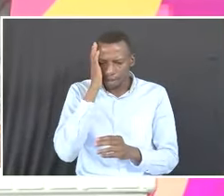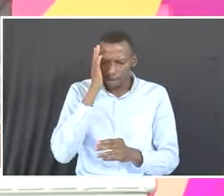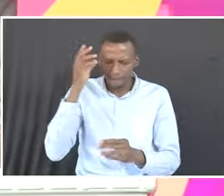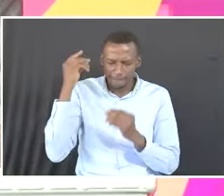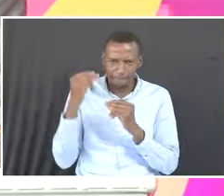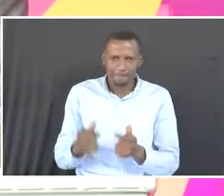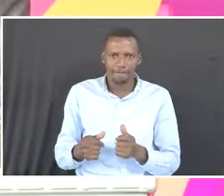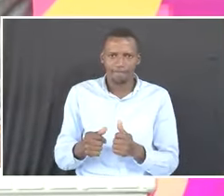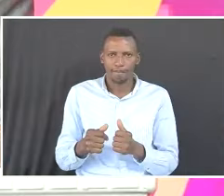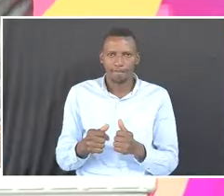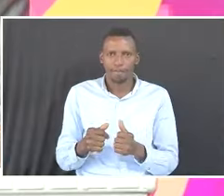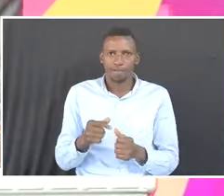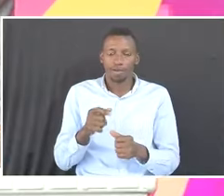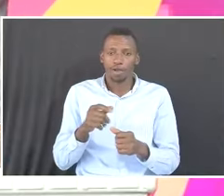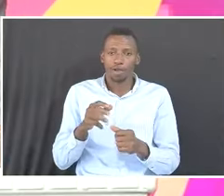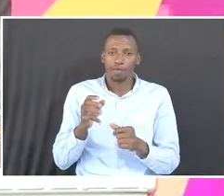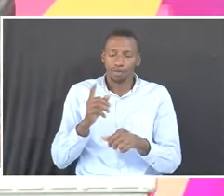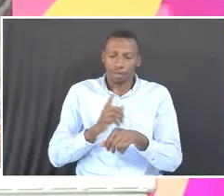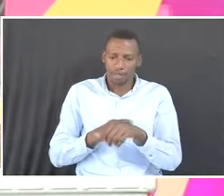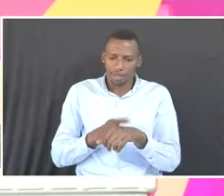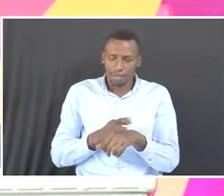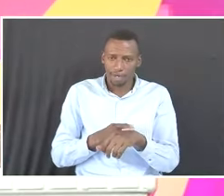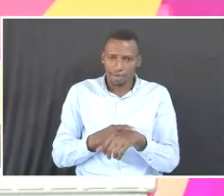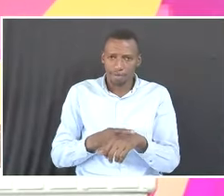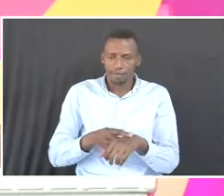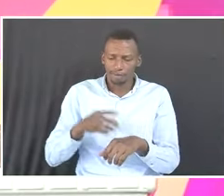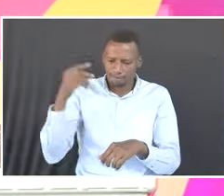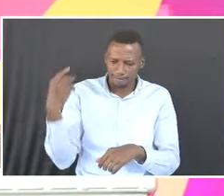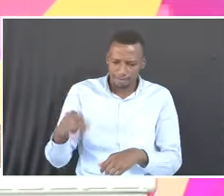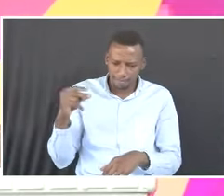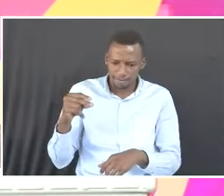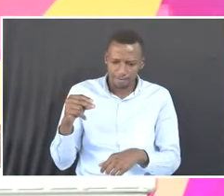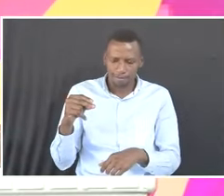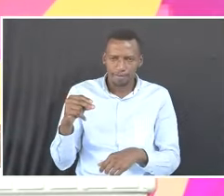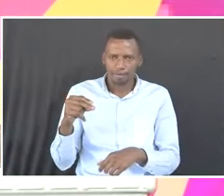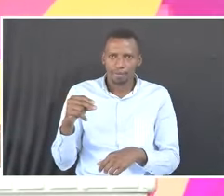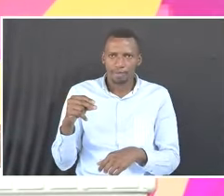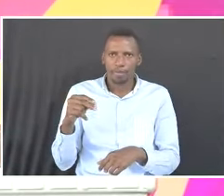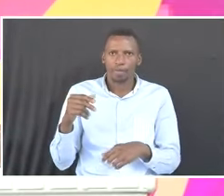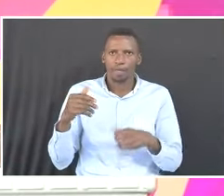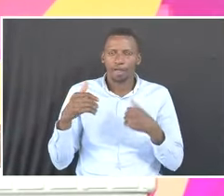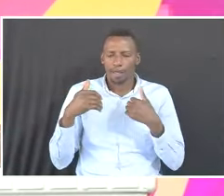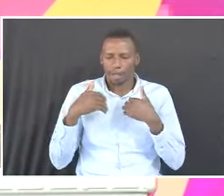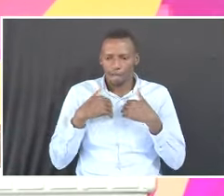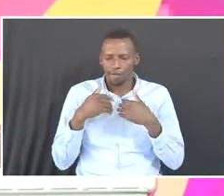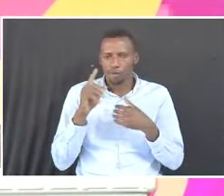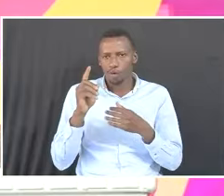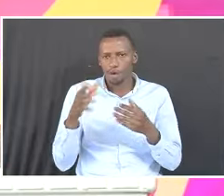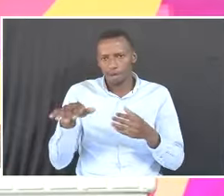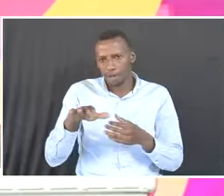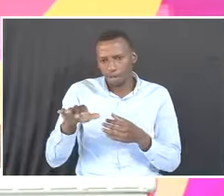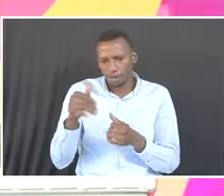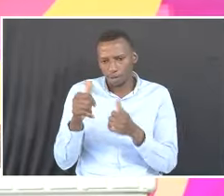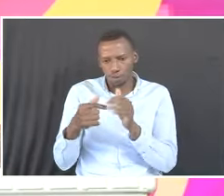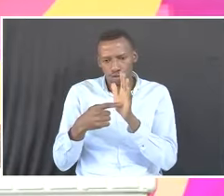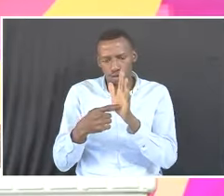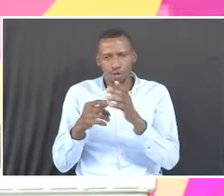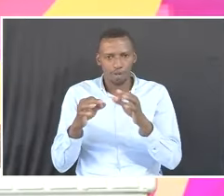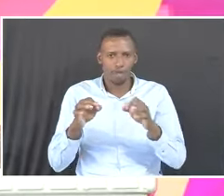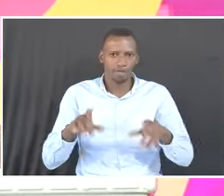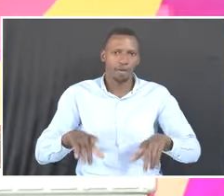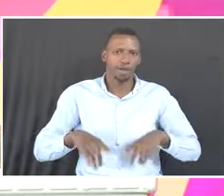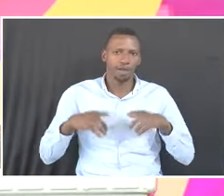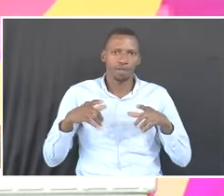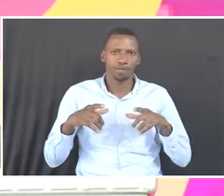one part of the snake that remains a bit, demonstrating whether it is alive. It is the tail. You know, look, have you